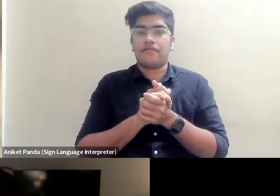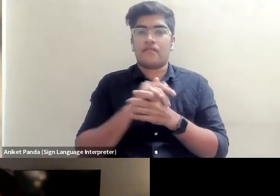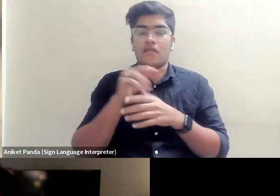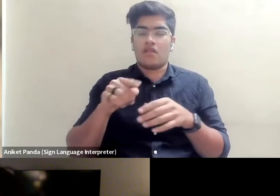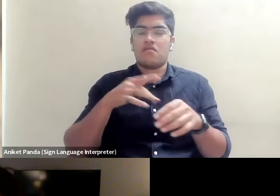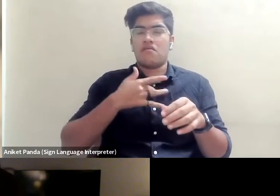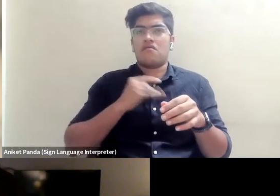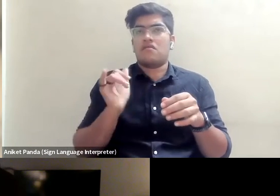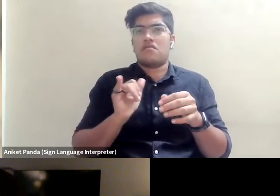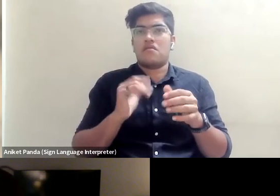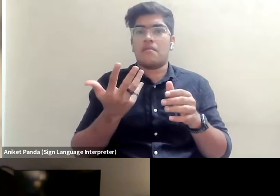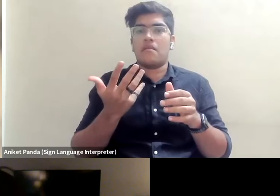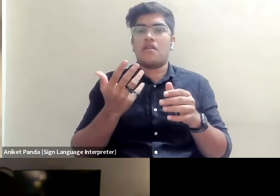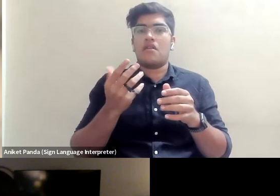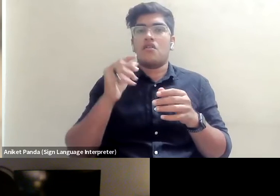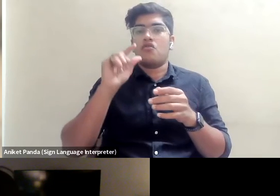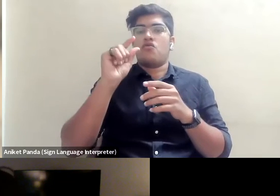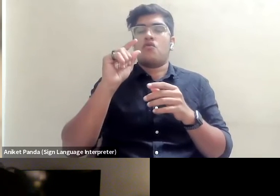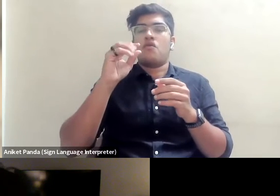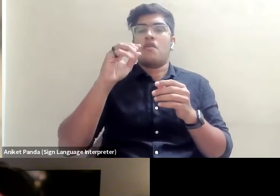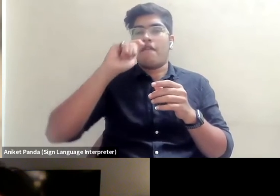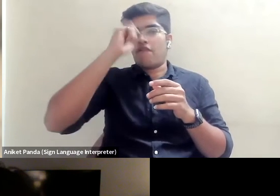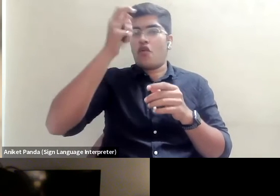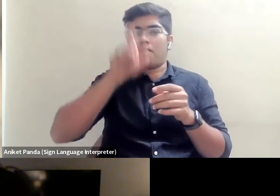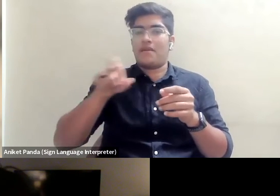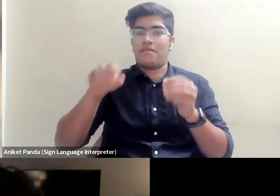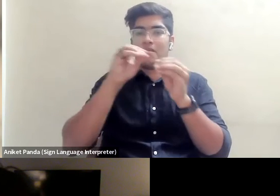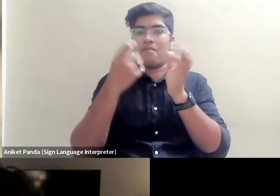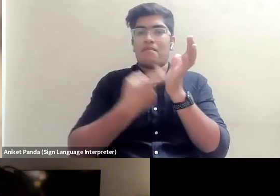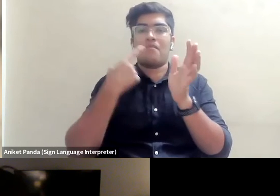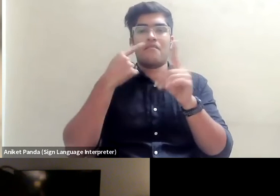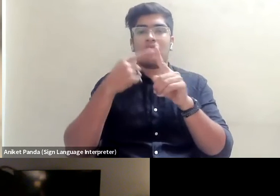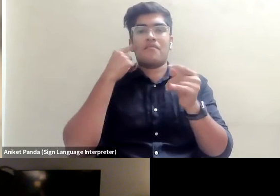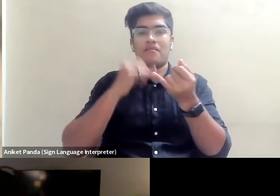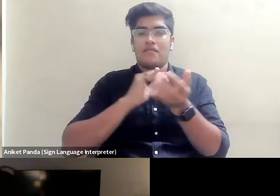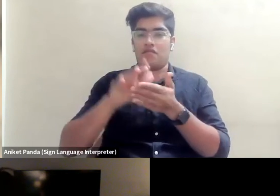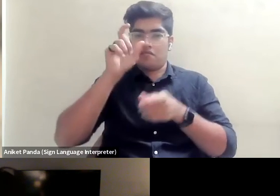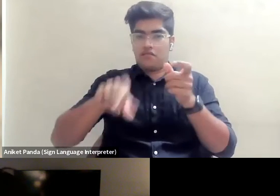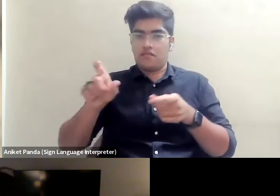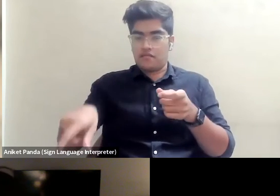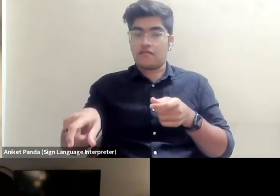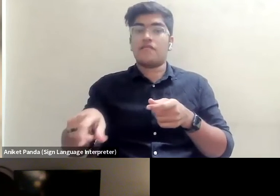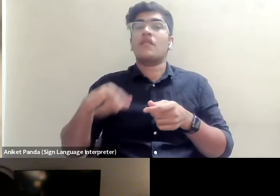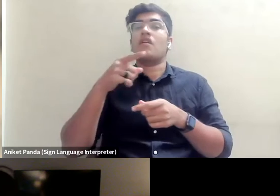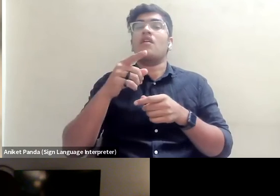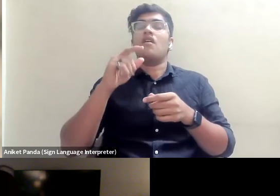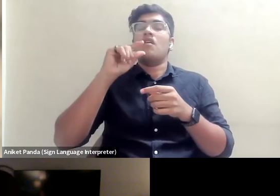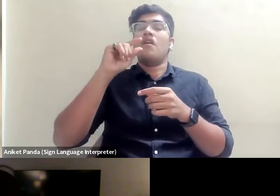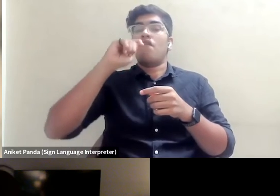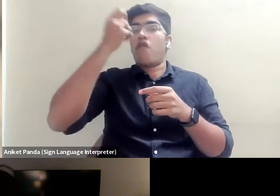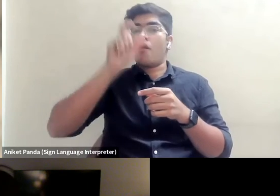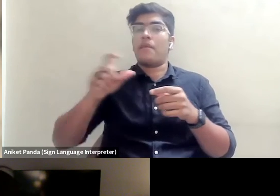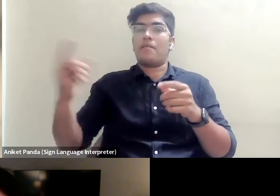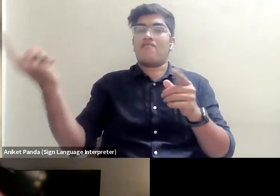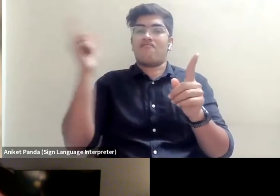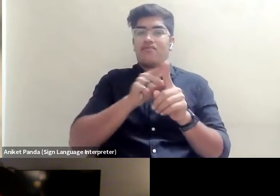India starts with the British, right? So the British colonized Assam in 1826. And from there, they